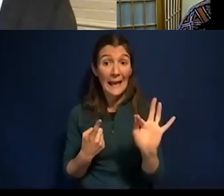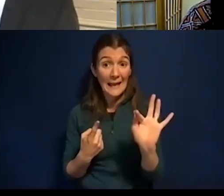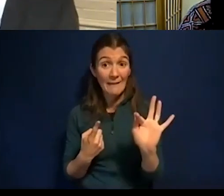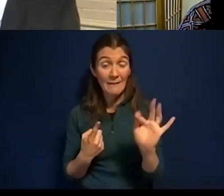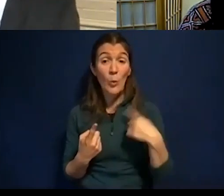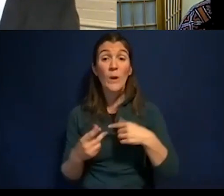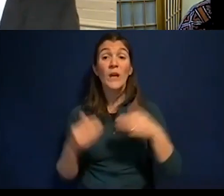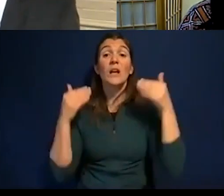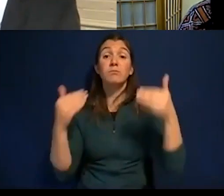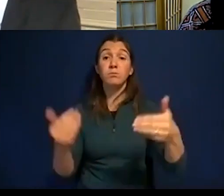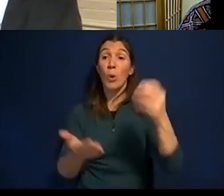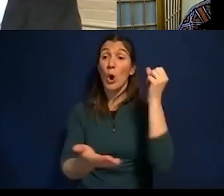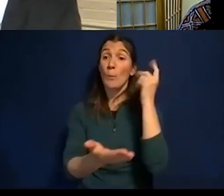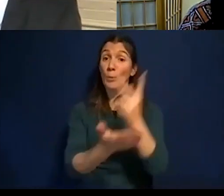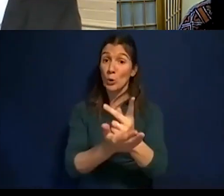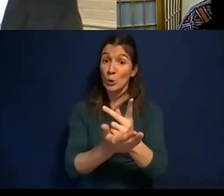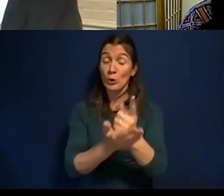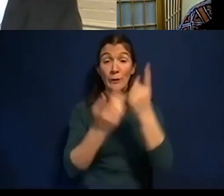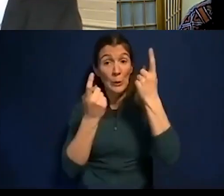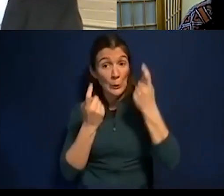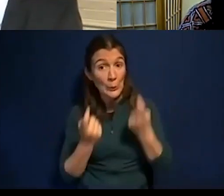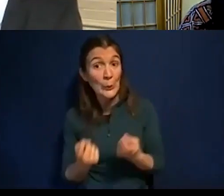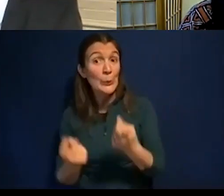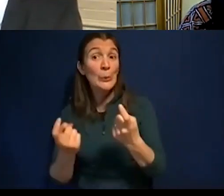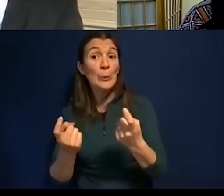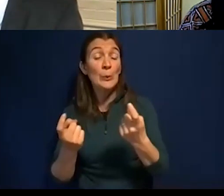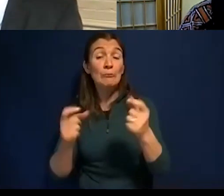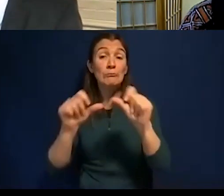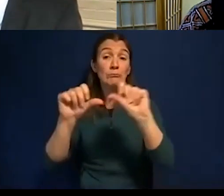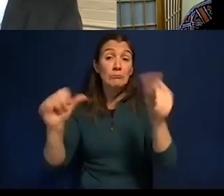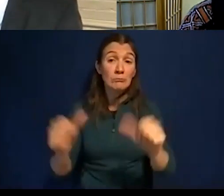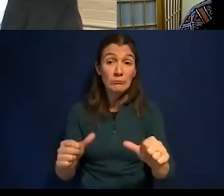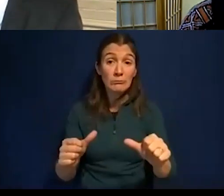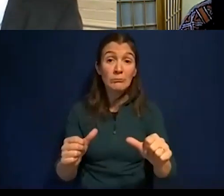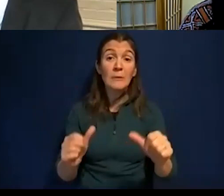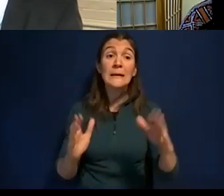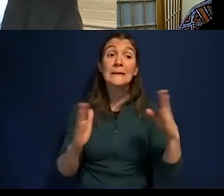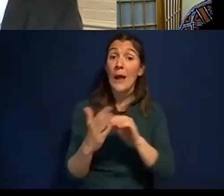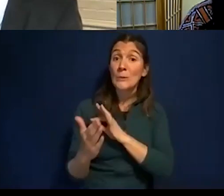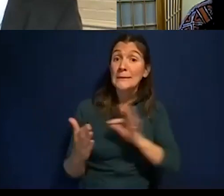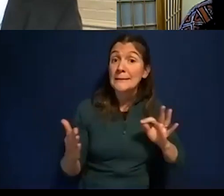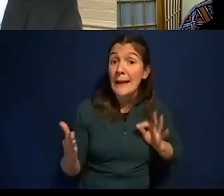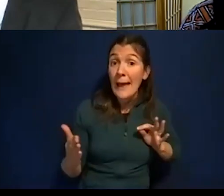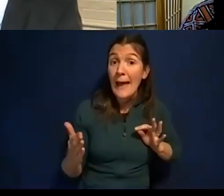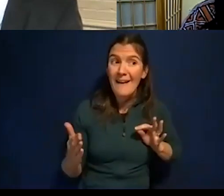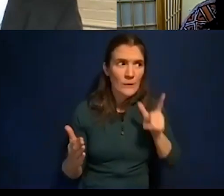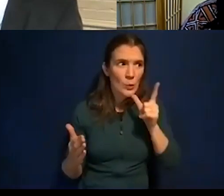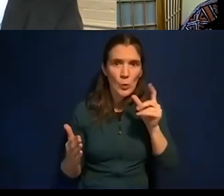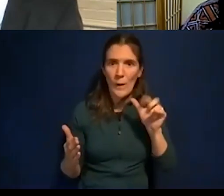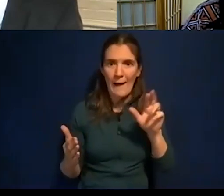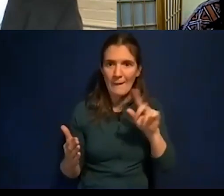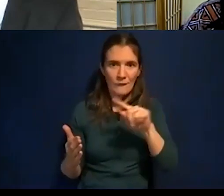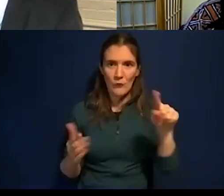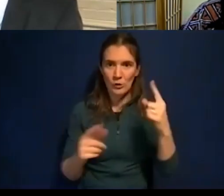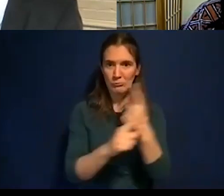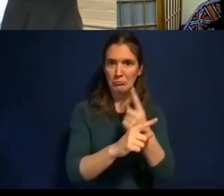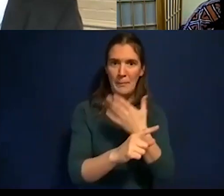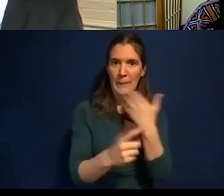approve the skier, that the town staff, whoever the appropriate town staff would